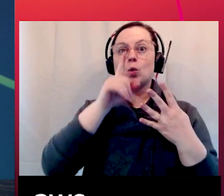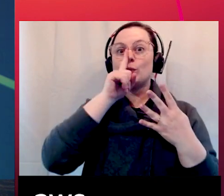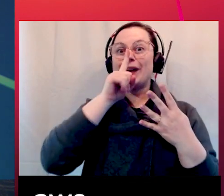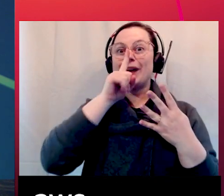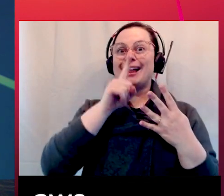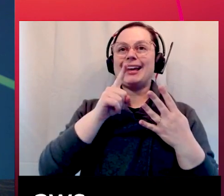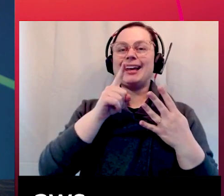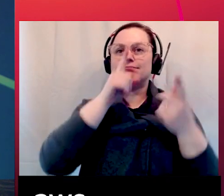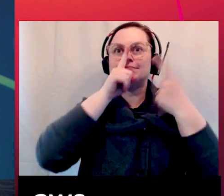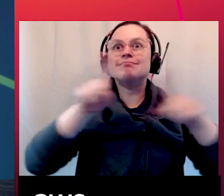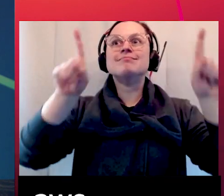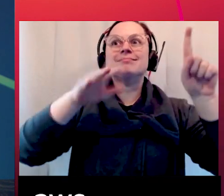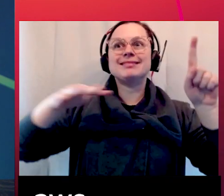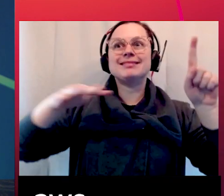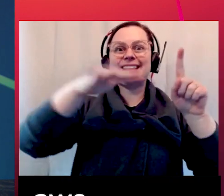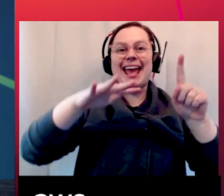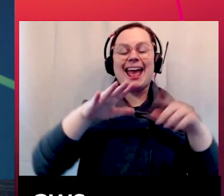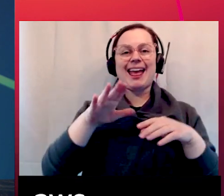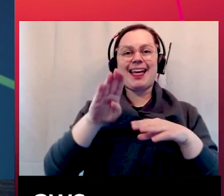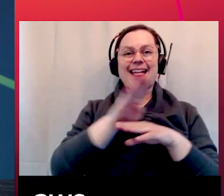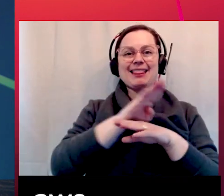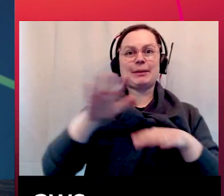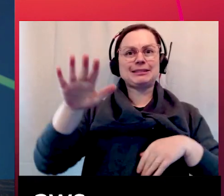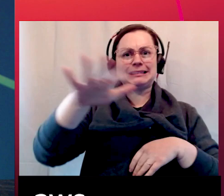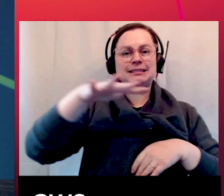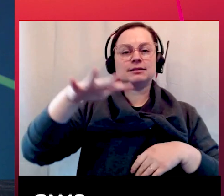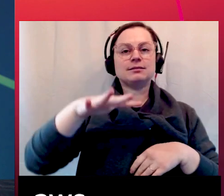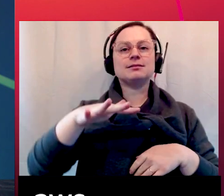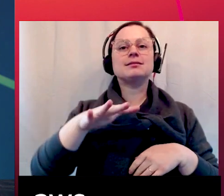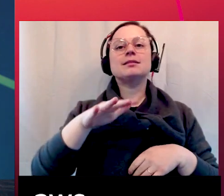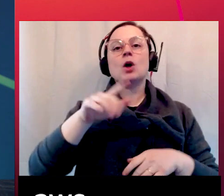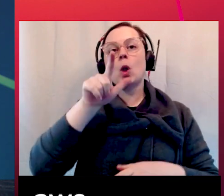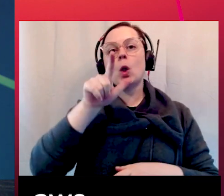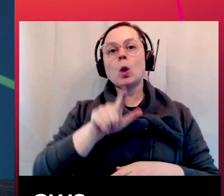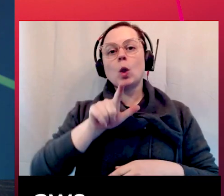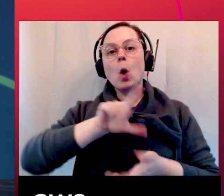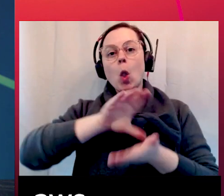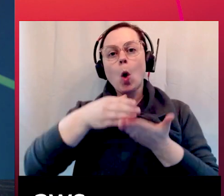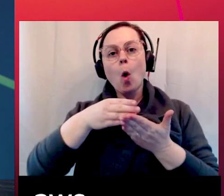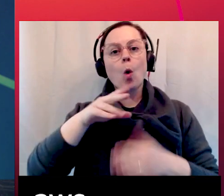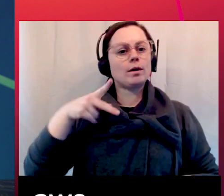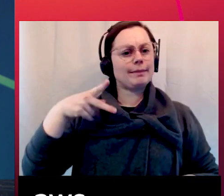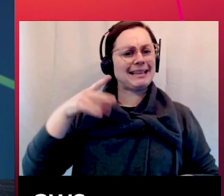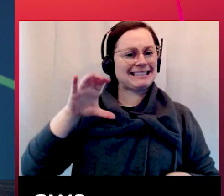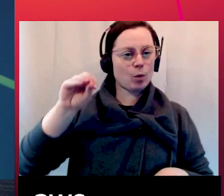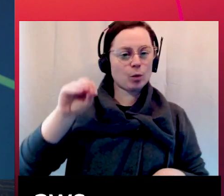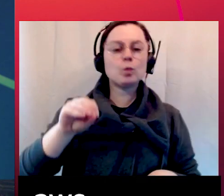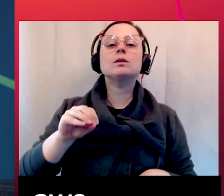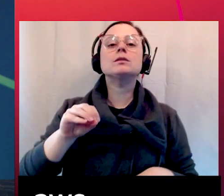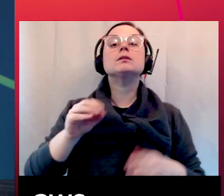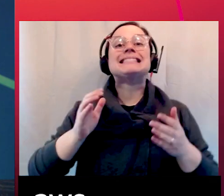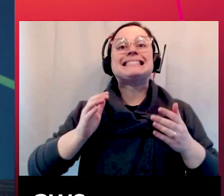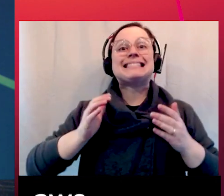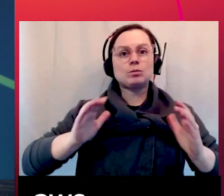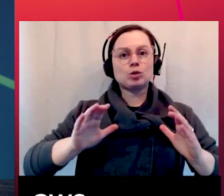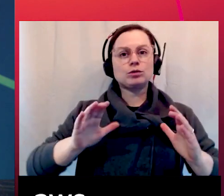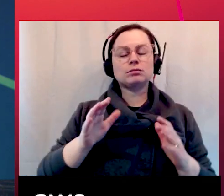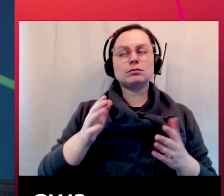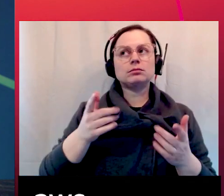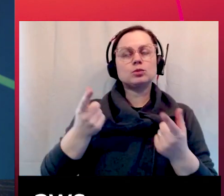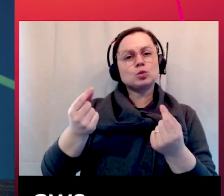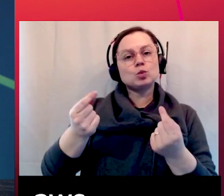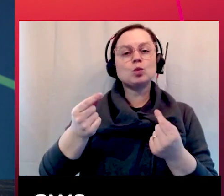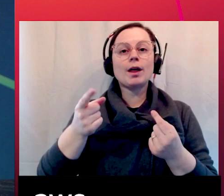and which is really resonating well with customers right now, is low TCO. So we have customers who basically have